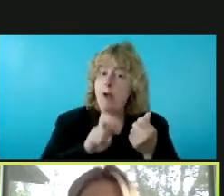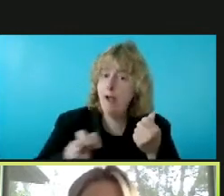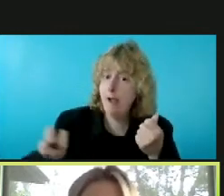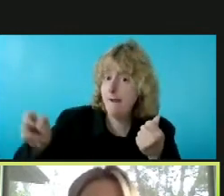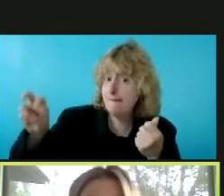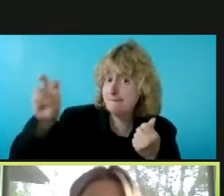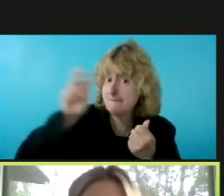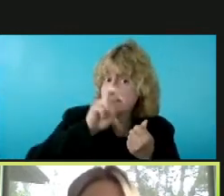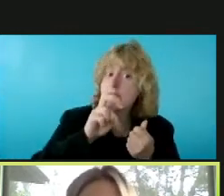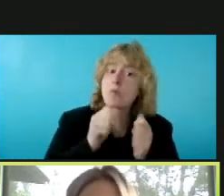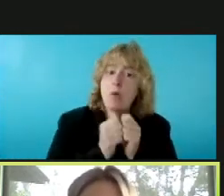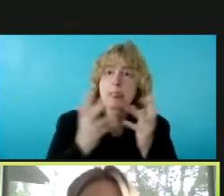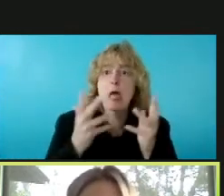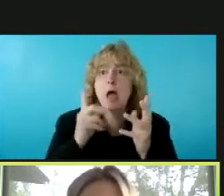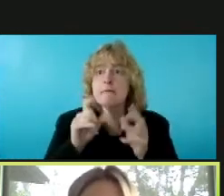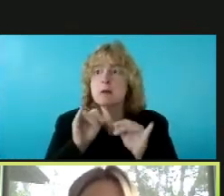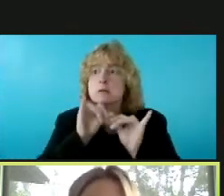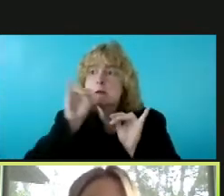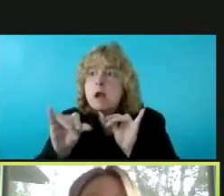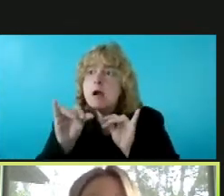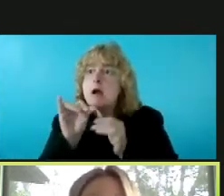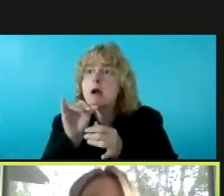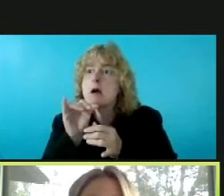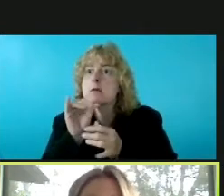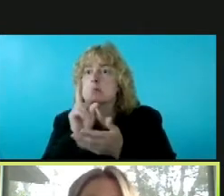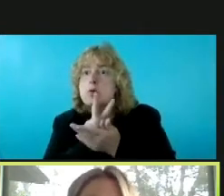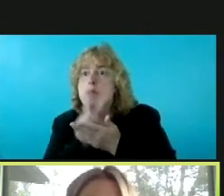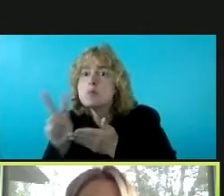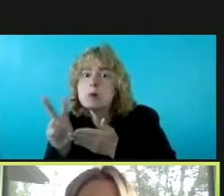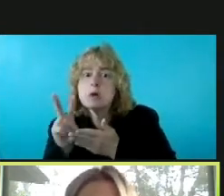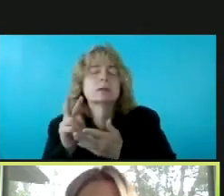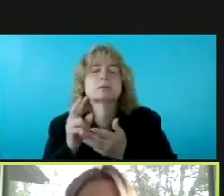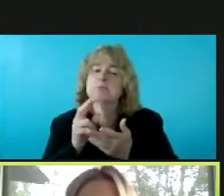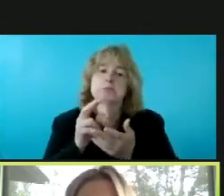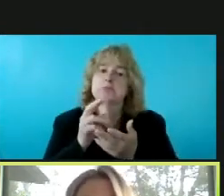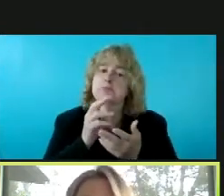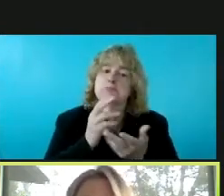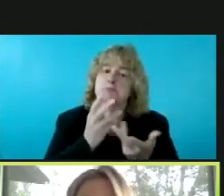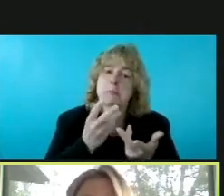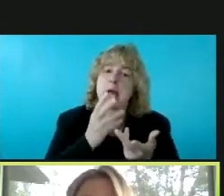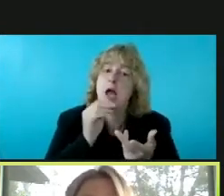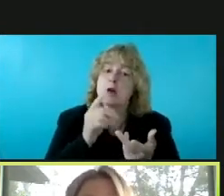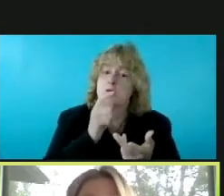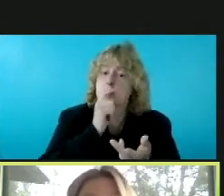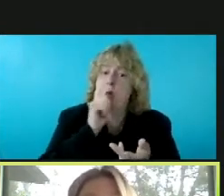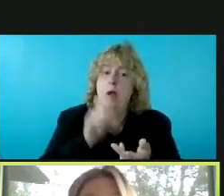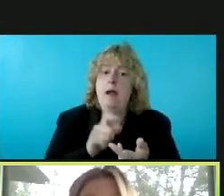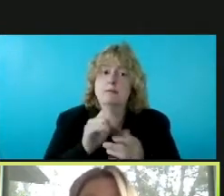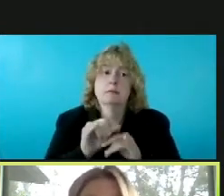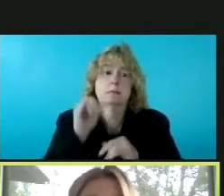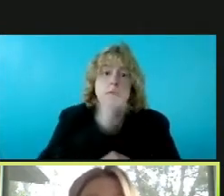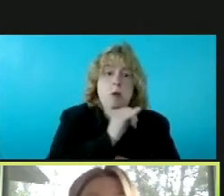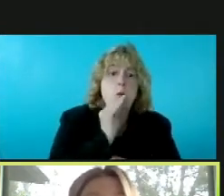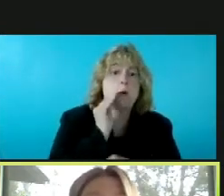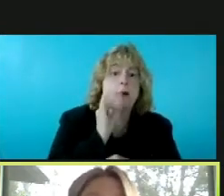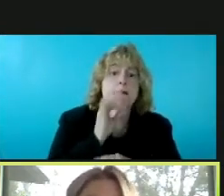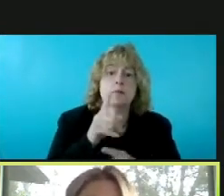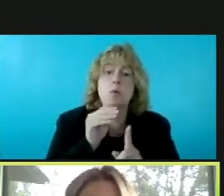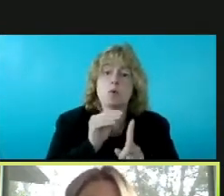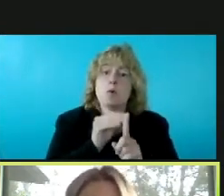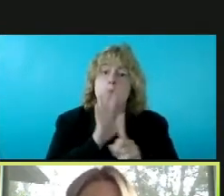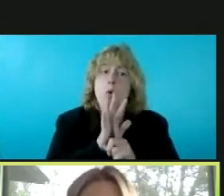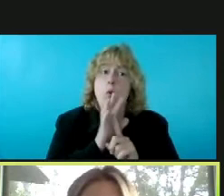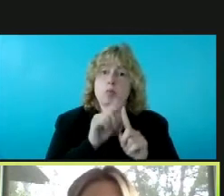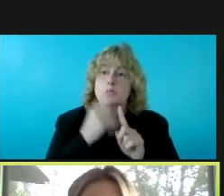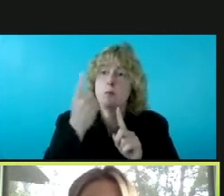important and wonderful. It's a great peace of mind. And you do not have to quarantine if you were exposed to someone who had COVID unless